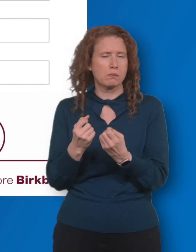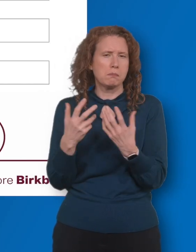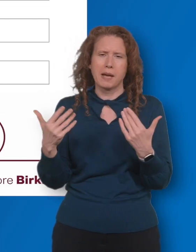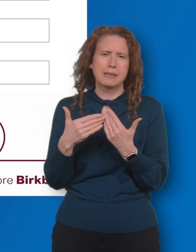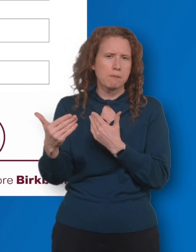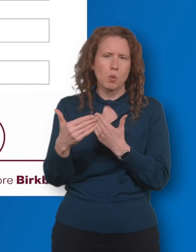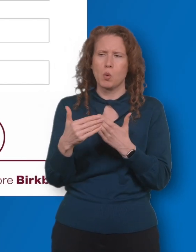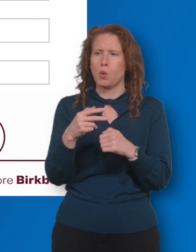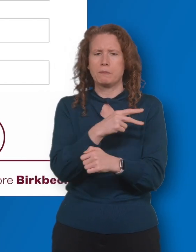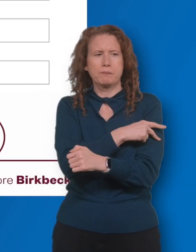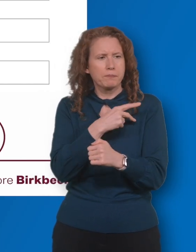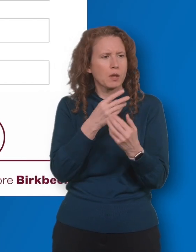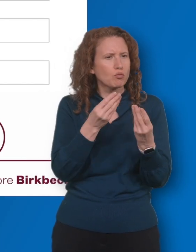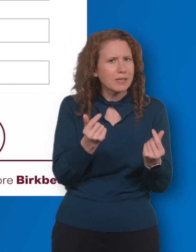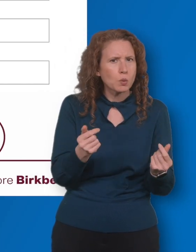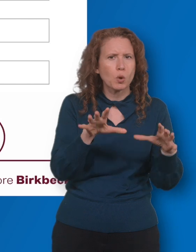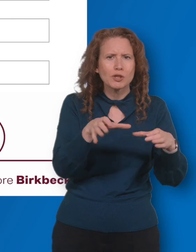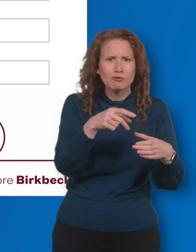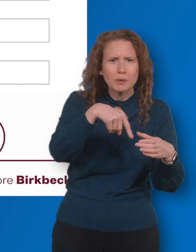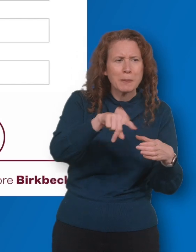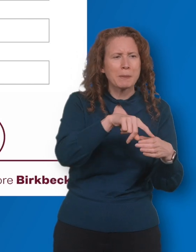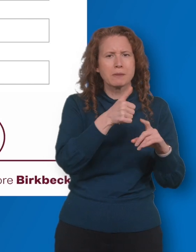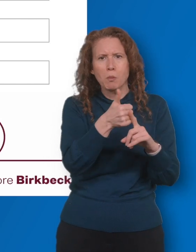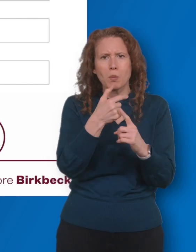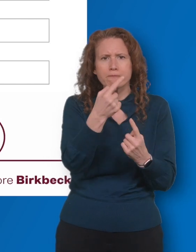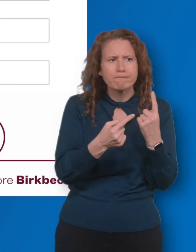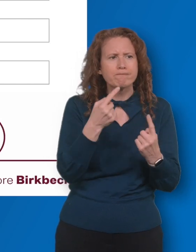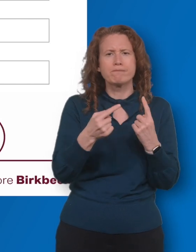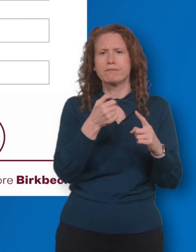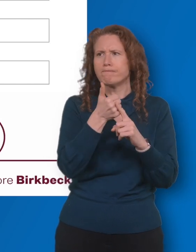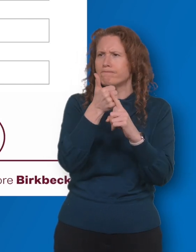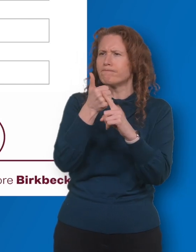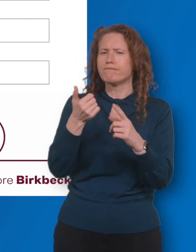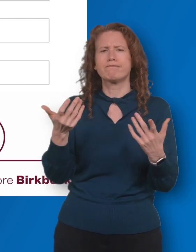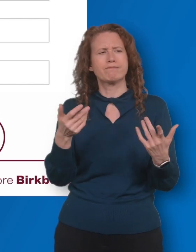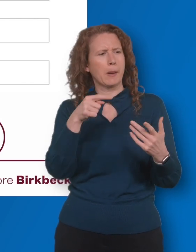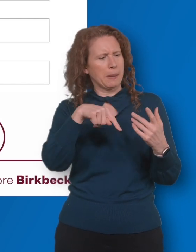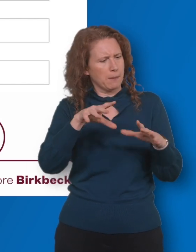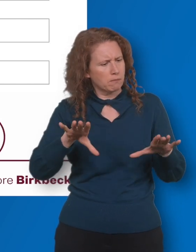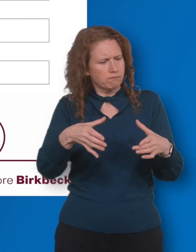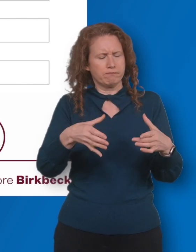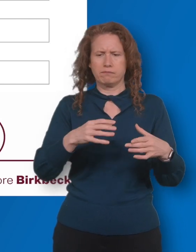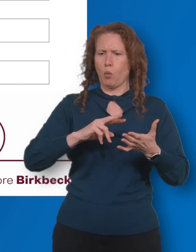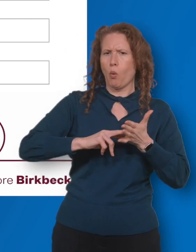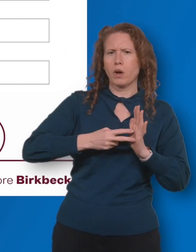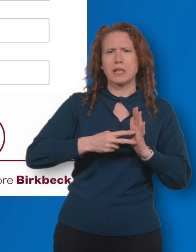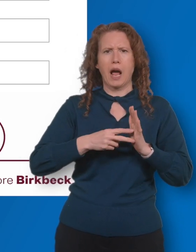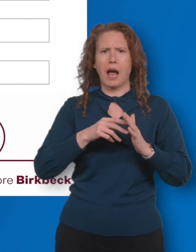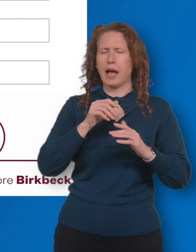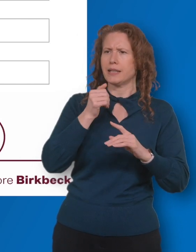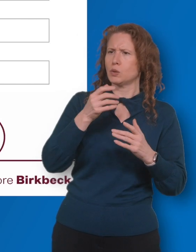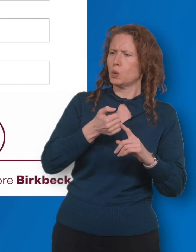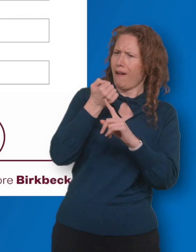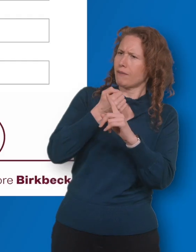employee resource groups over the last few years, so where people got together in organizations to advocate for